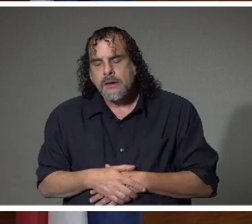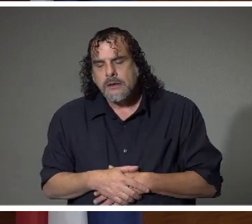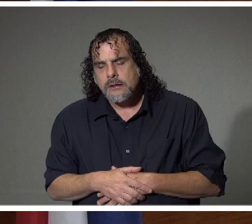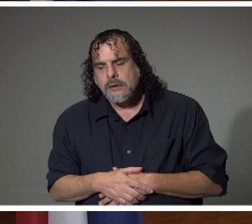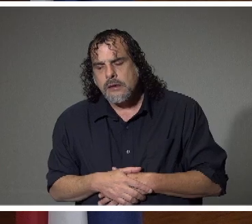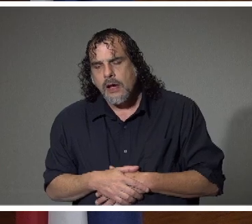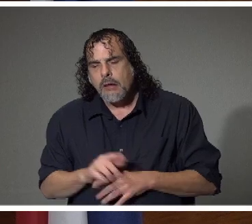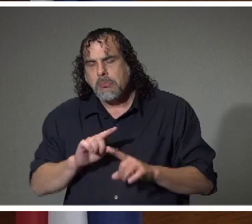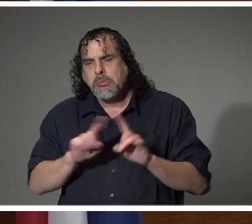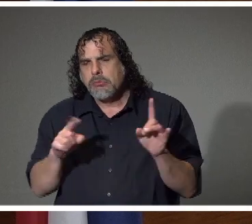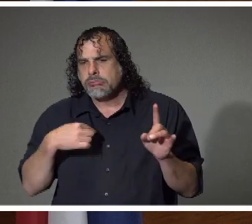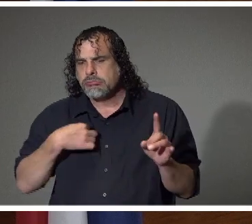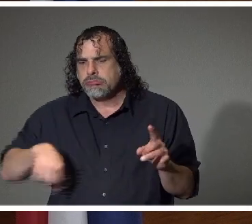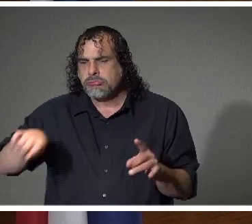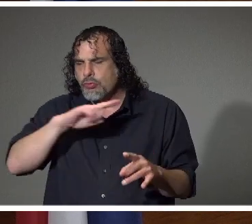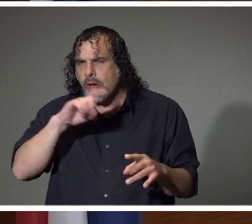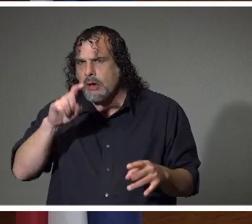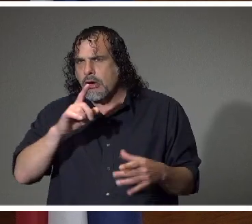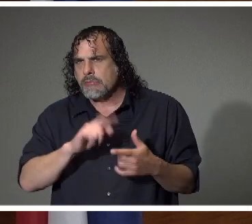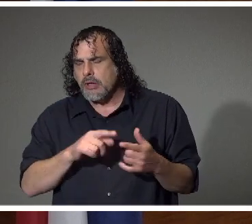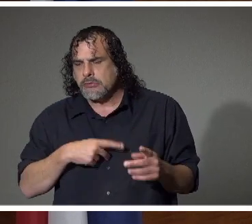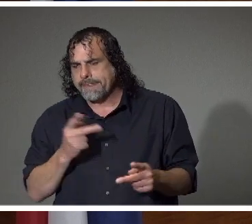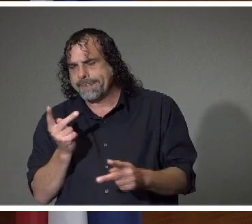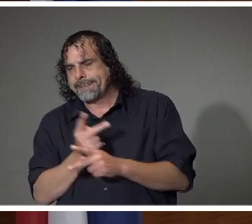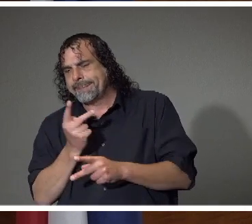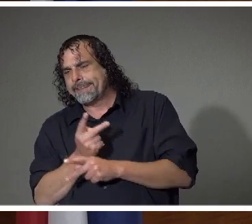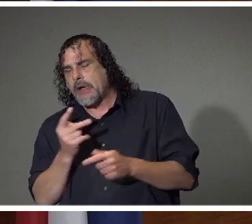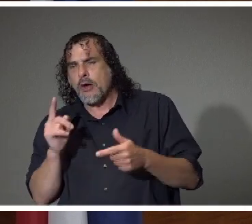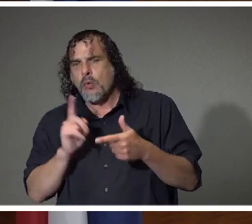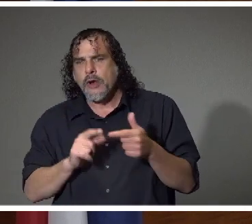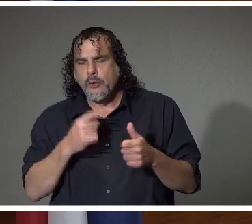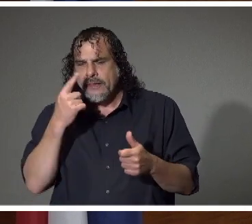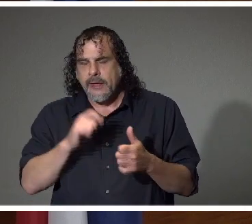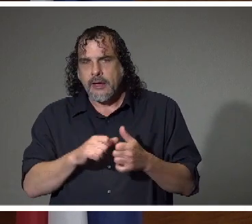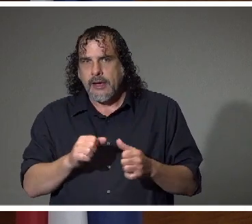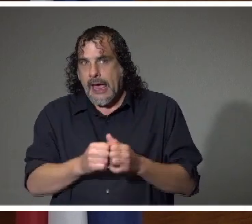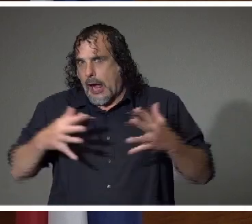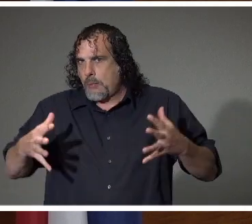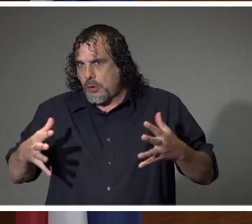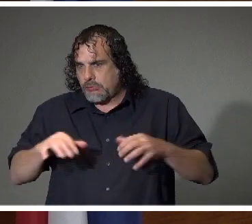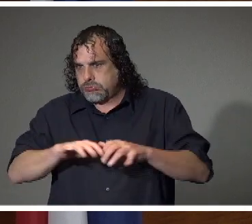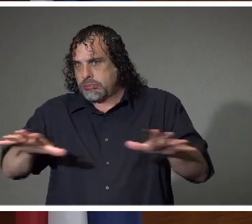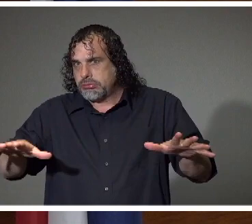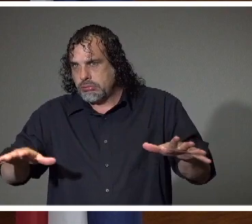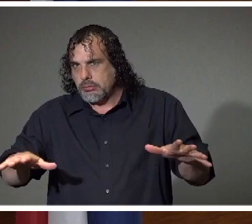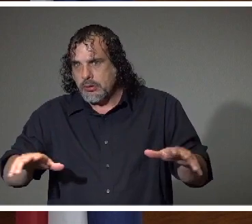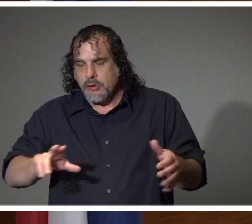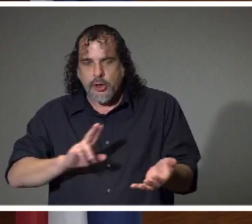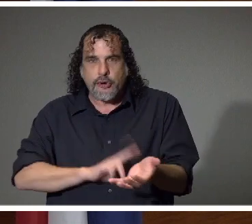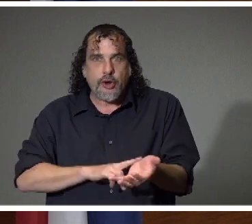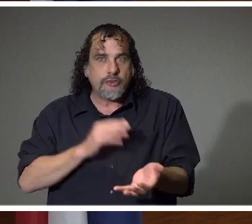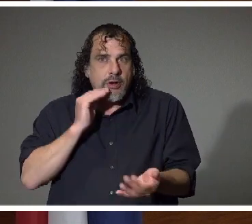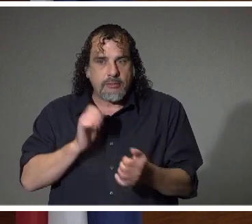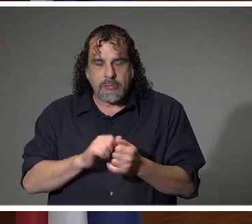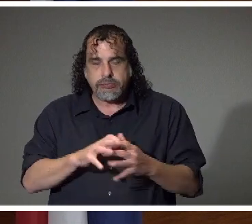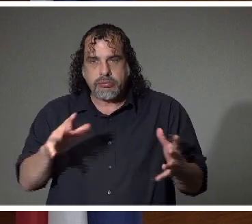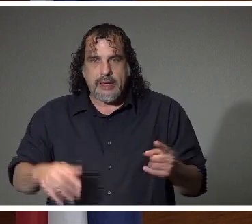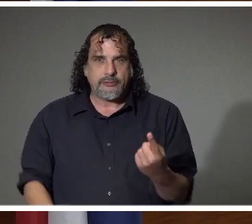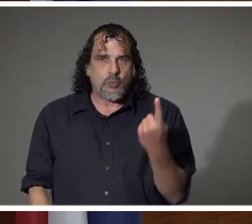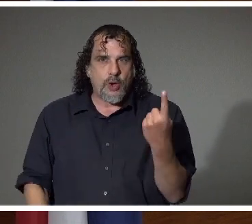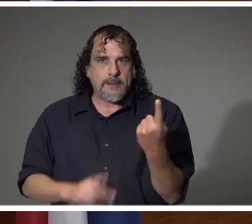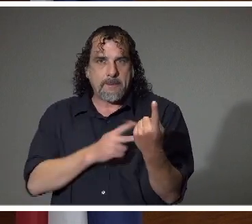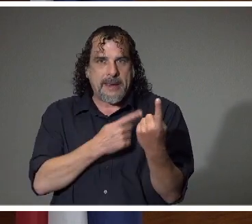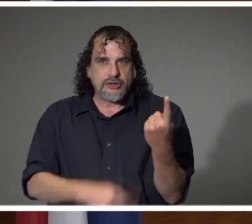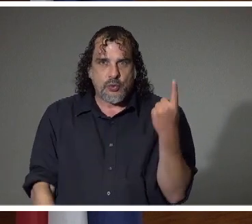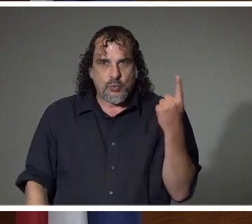we all have to figure out exactly how we define outbreak, because I think in long-term care facilities, we still define outbreak as one patient